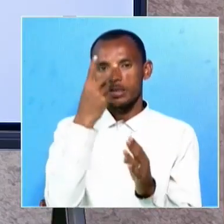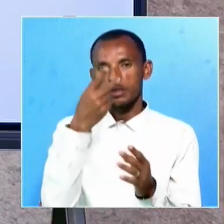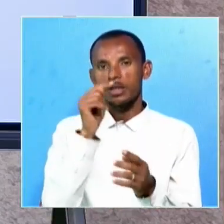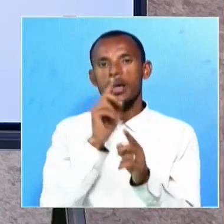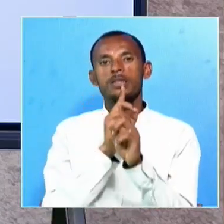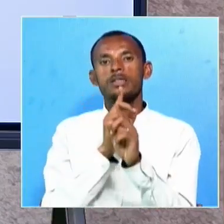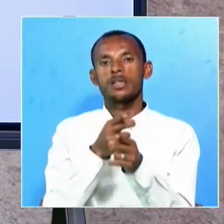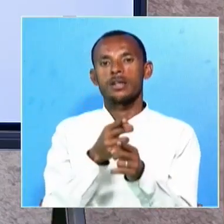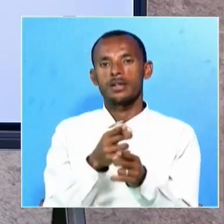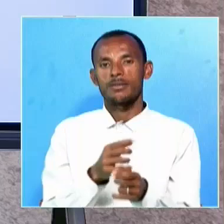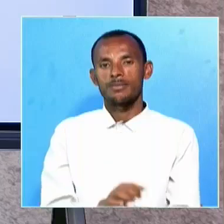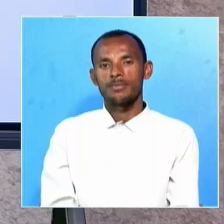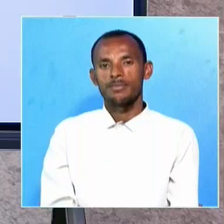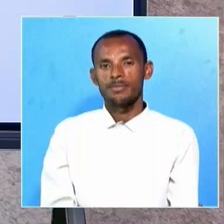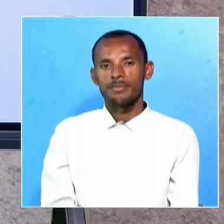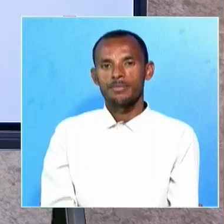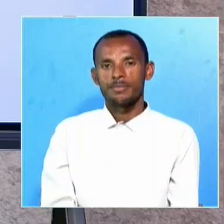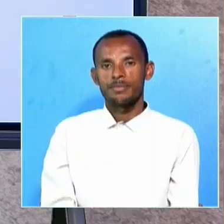This.